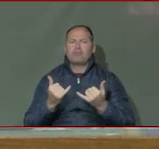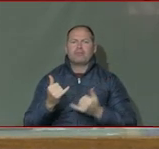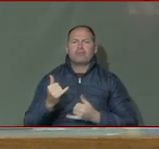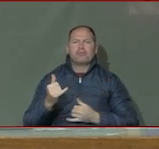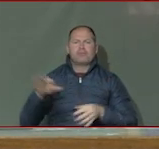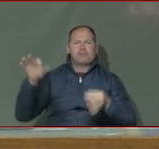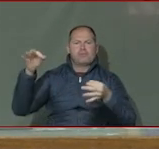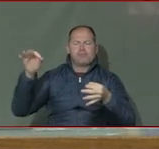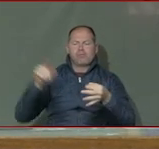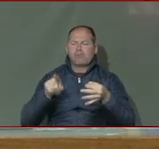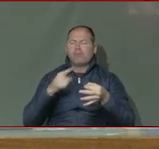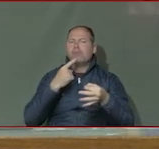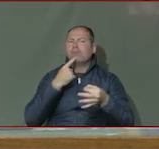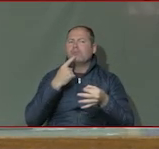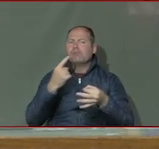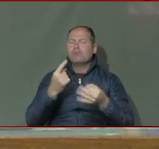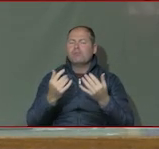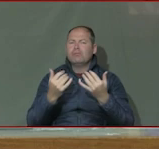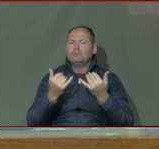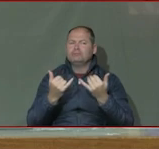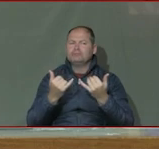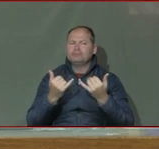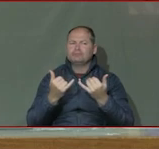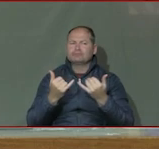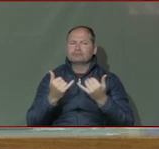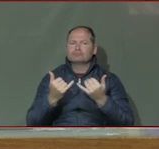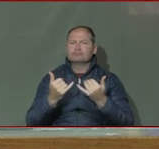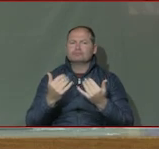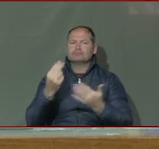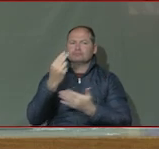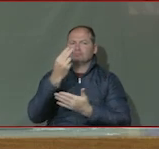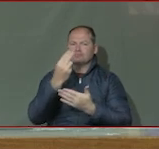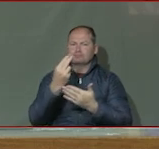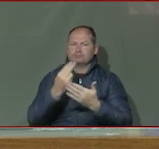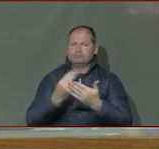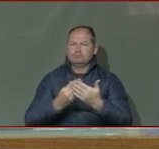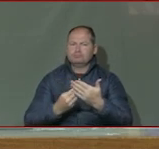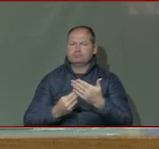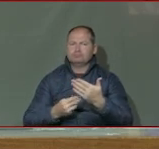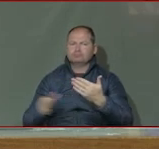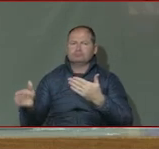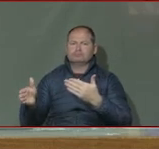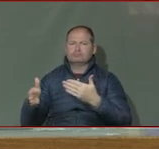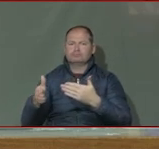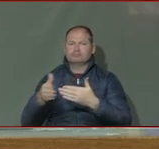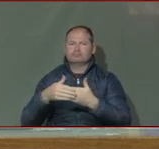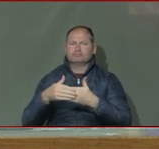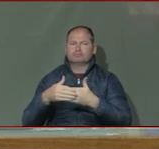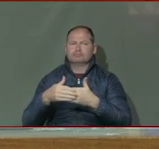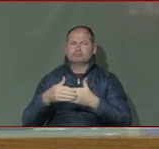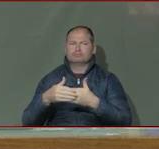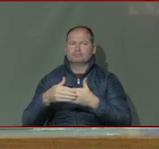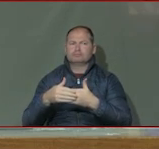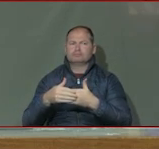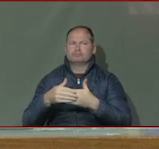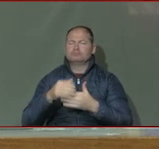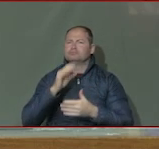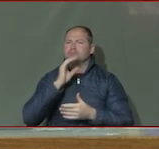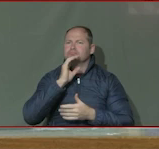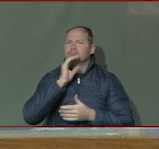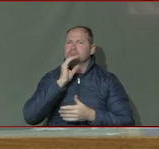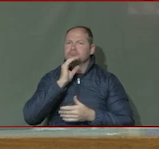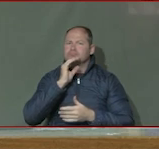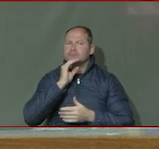point. They say, even for the 7th of May, you need to be able to draw a conclusion. Please raise the hand. What do we mean by that when we